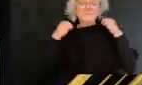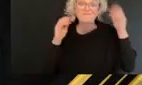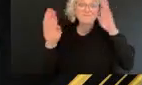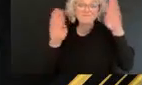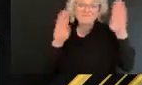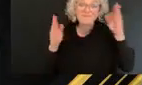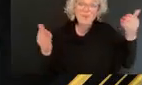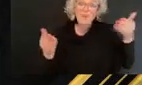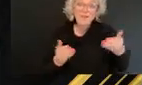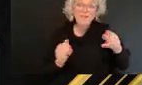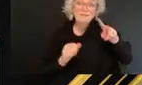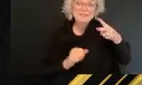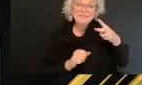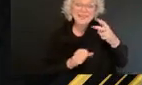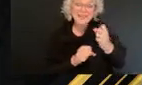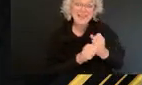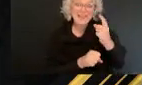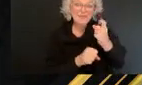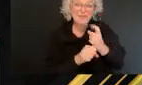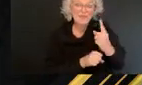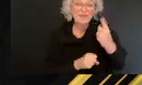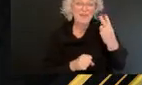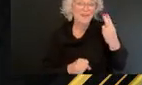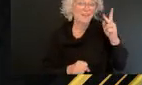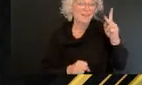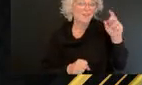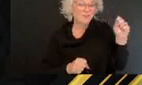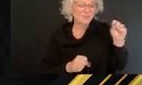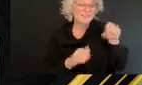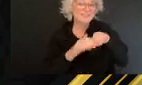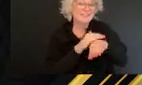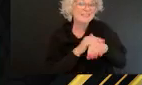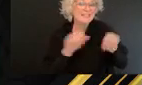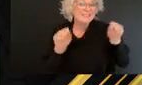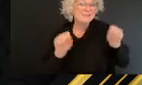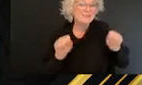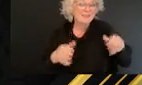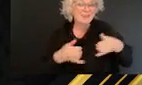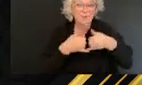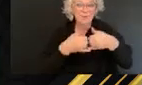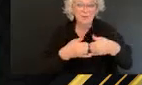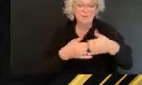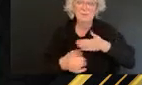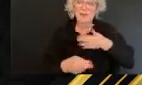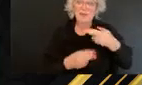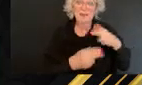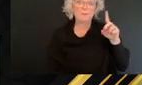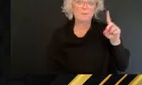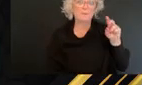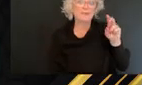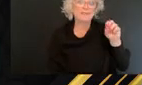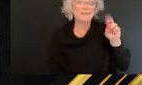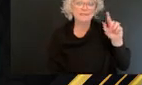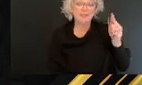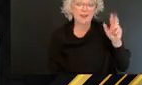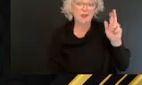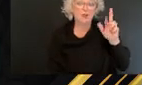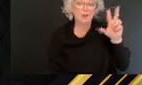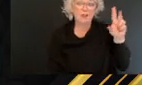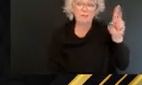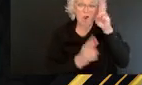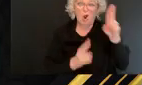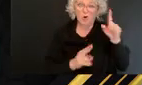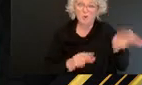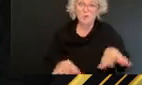Good evening, and welcome to the second annual Helen Keller Services AccessAbility Awards. My name is Doug Rowland, and I'm honored to be